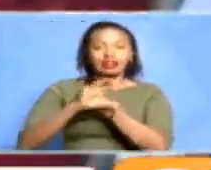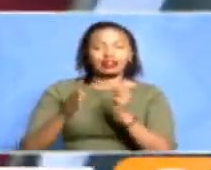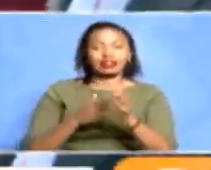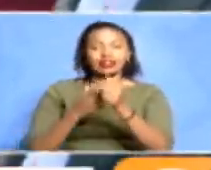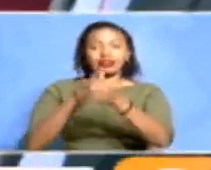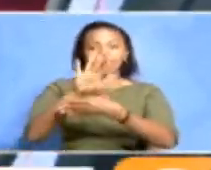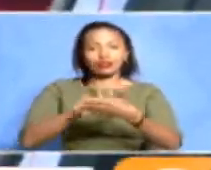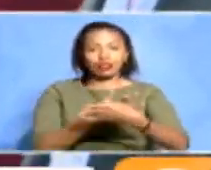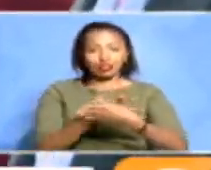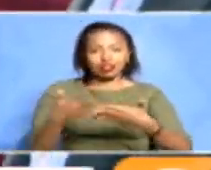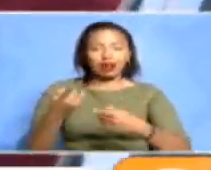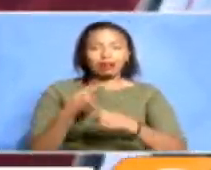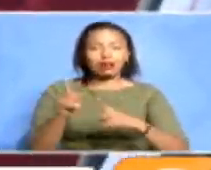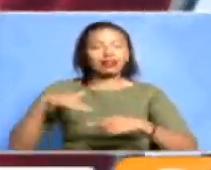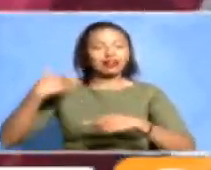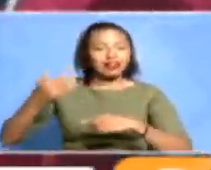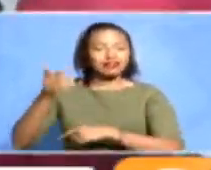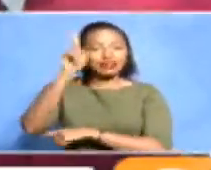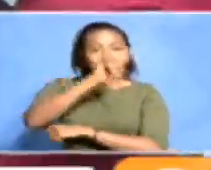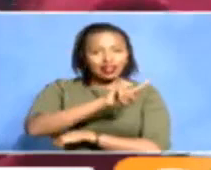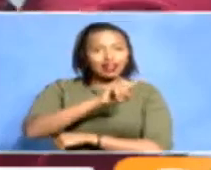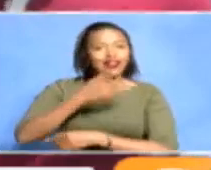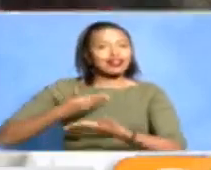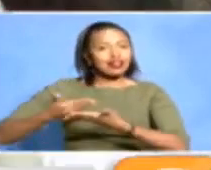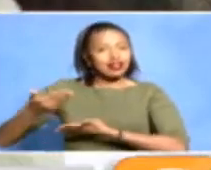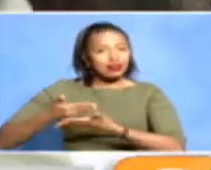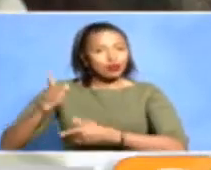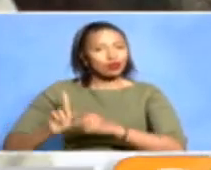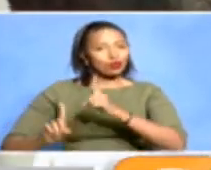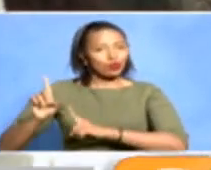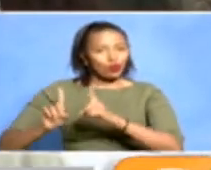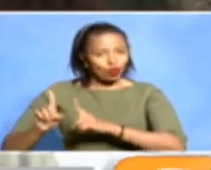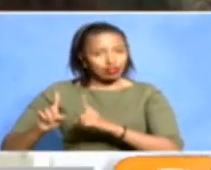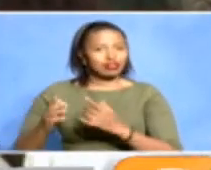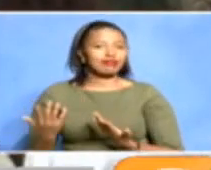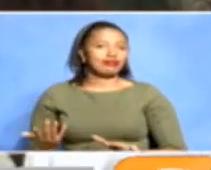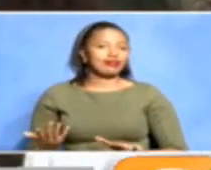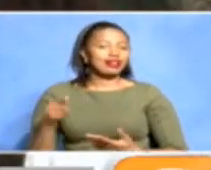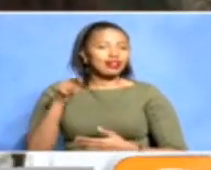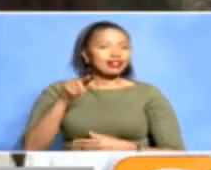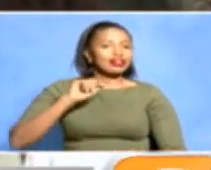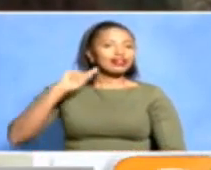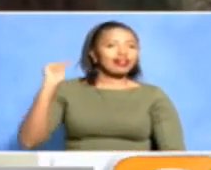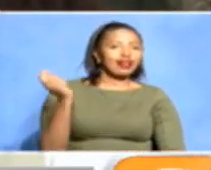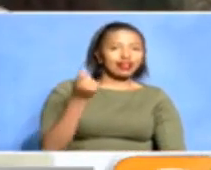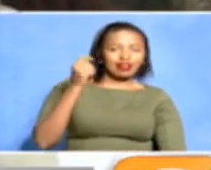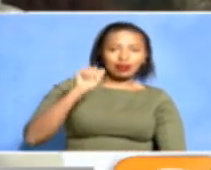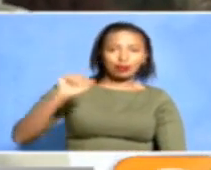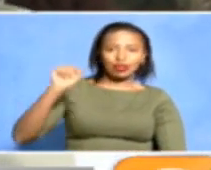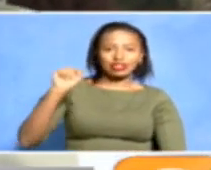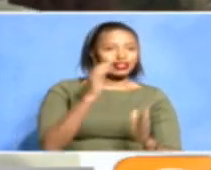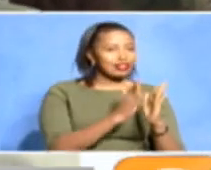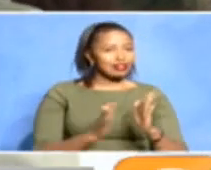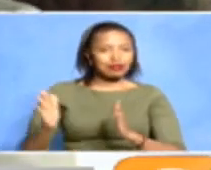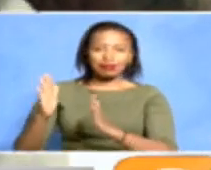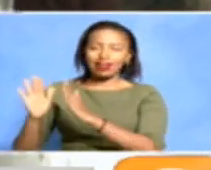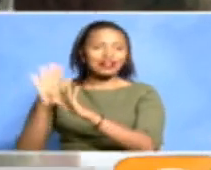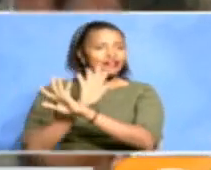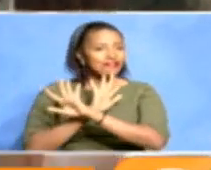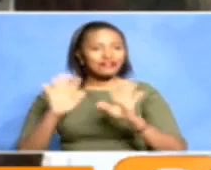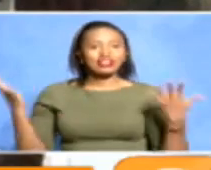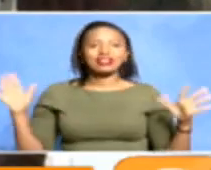ticks, the debate over his succession is gaining momentum. Siasa ya Kenya imepangwa.